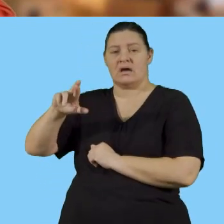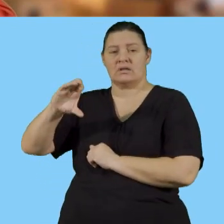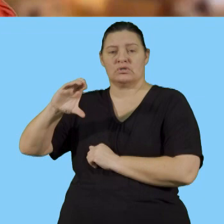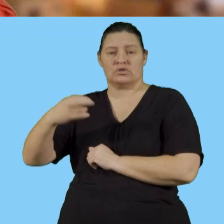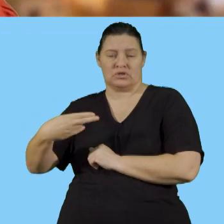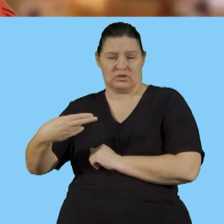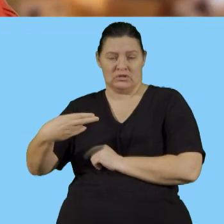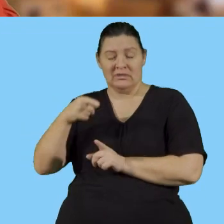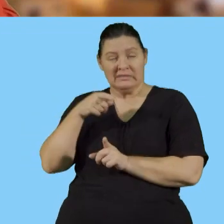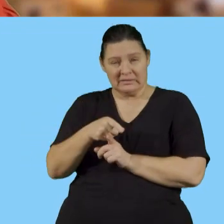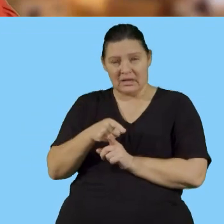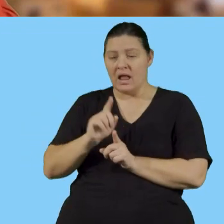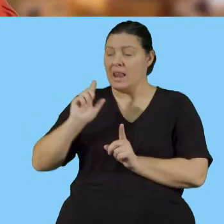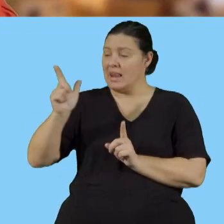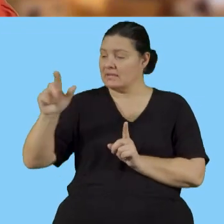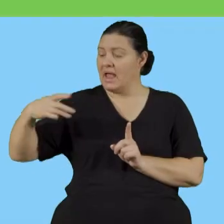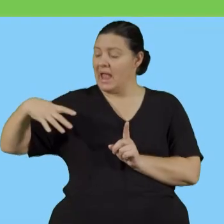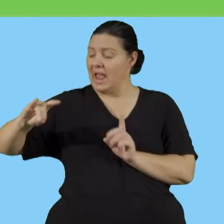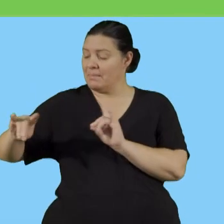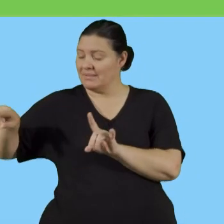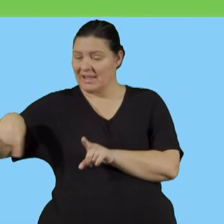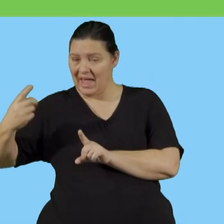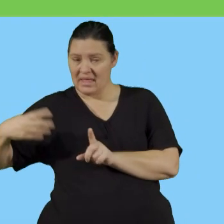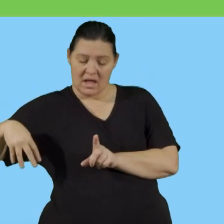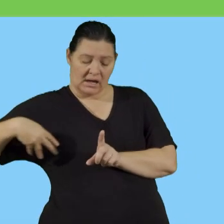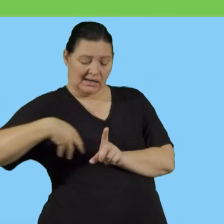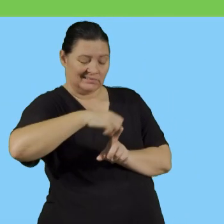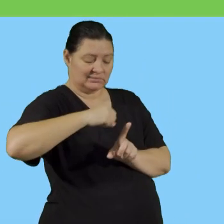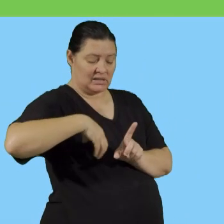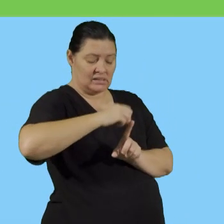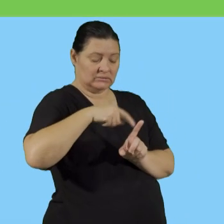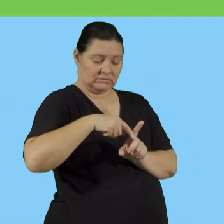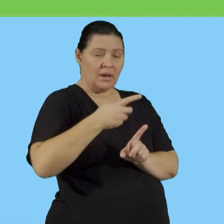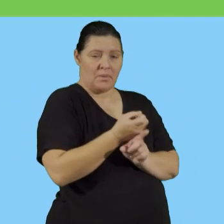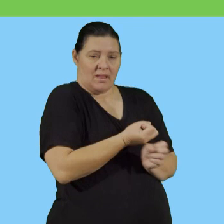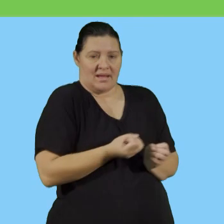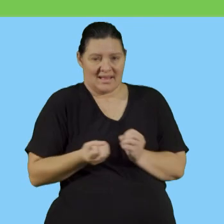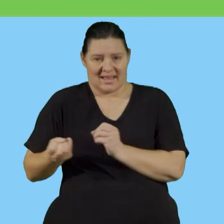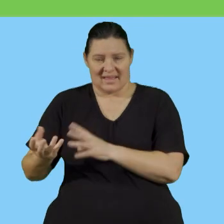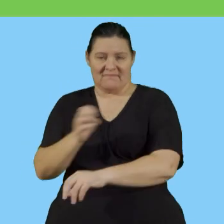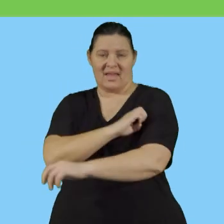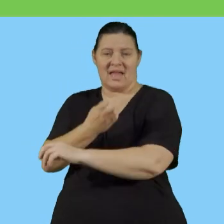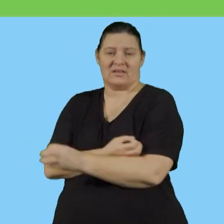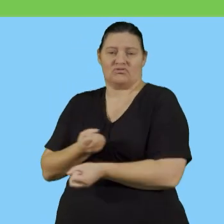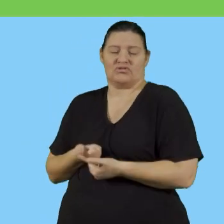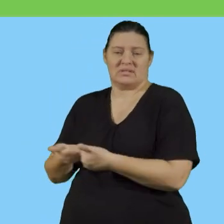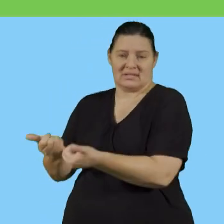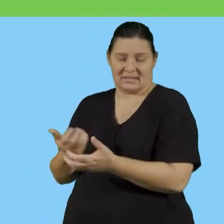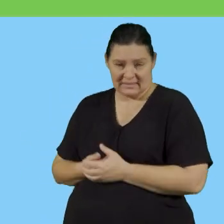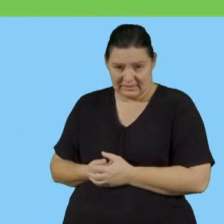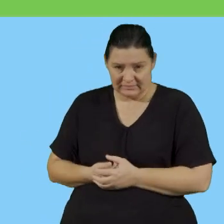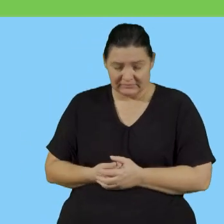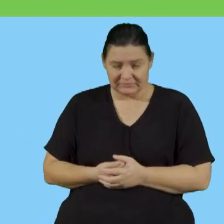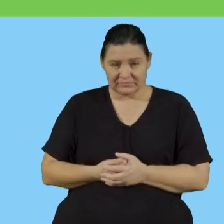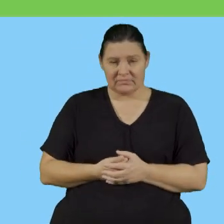as starch. And the starch will then be later used by other organisms that are going to eat the plant for them to